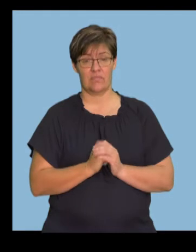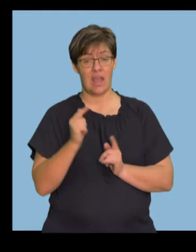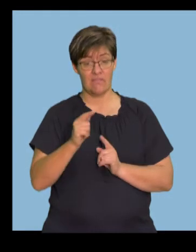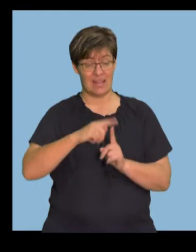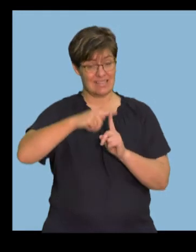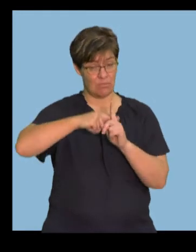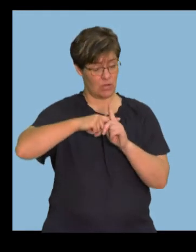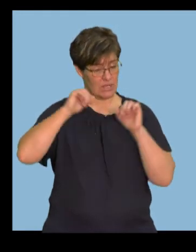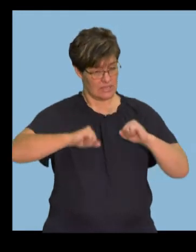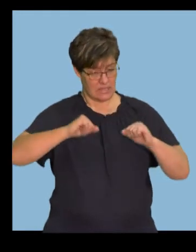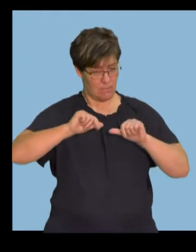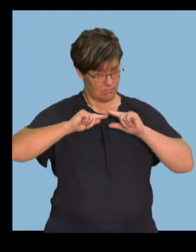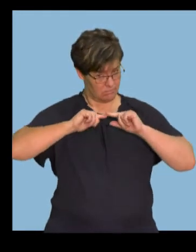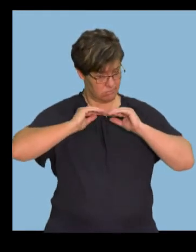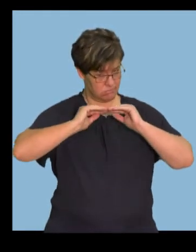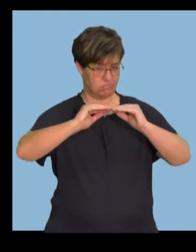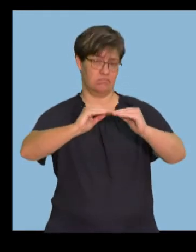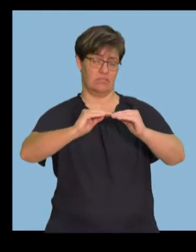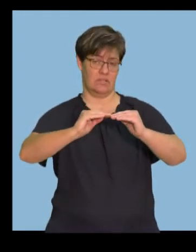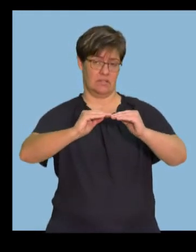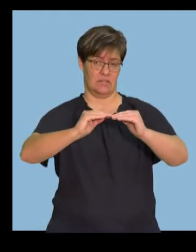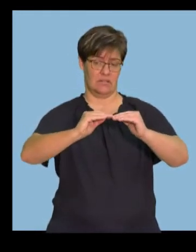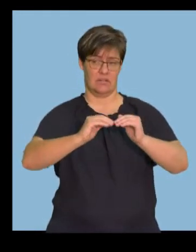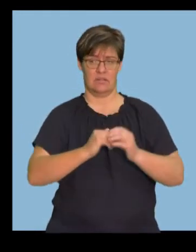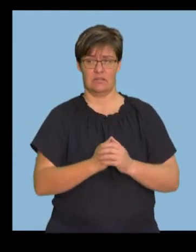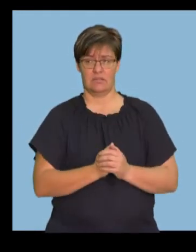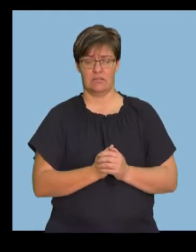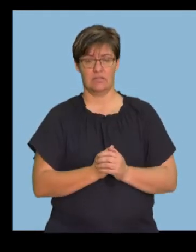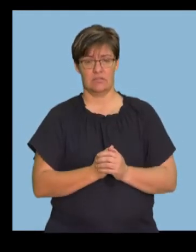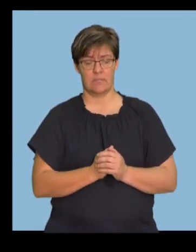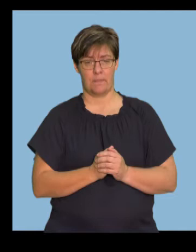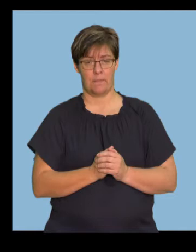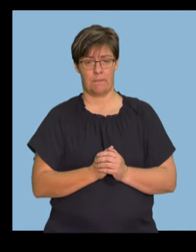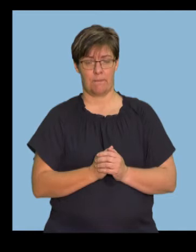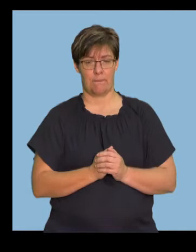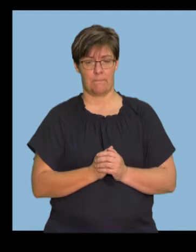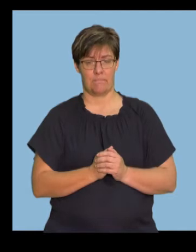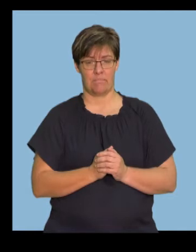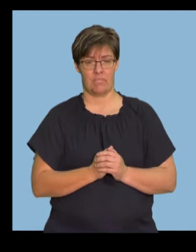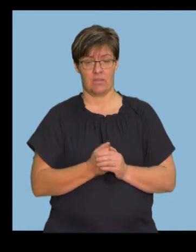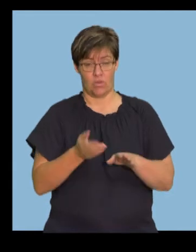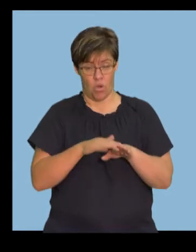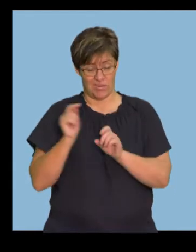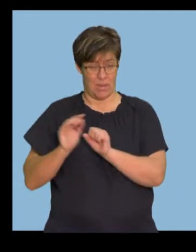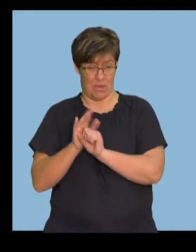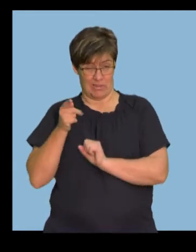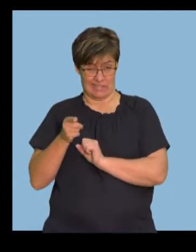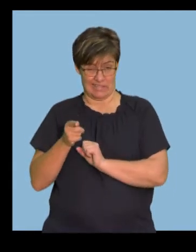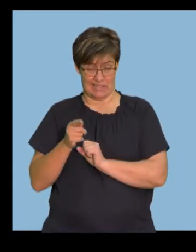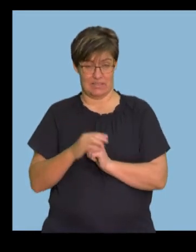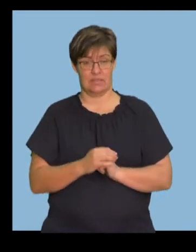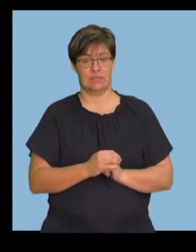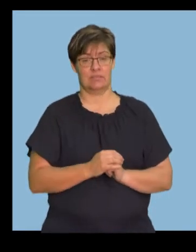If temperature remains constant, current and potential difference are actually directly proportional, okay? So it's on that